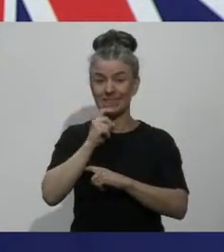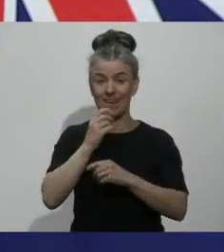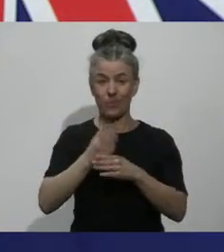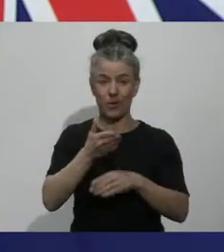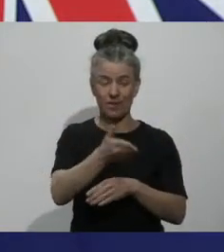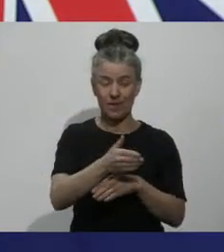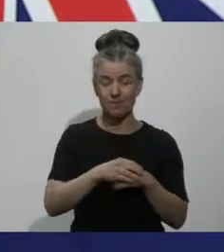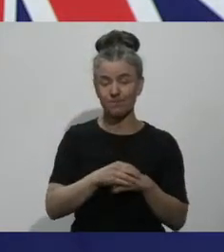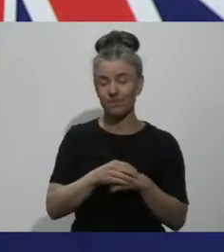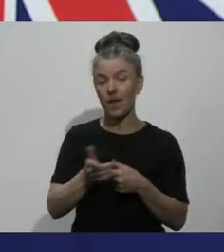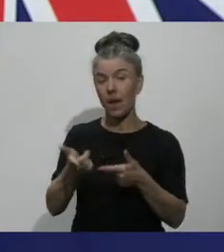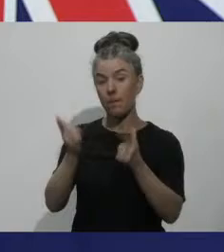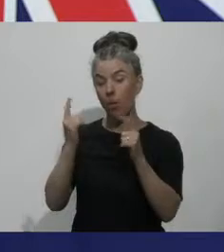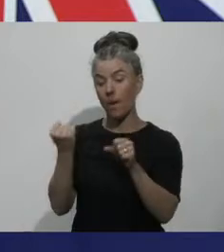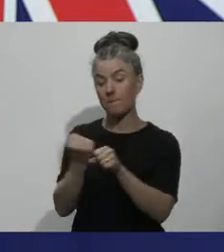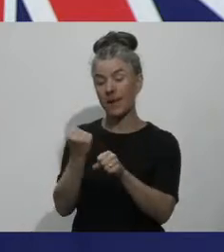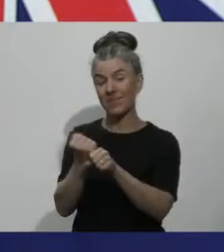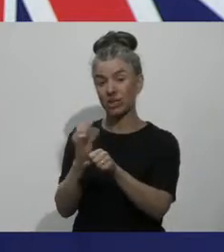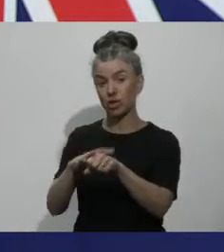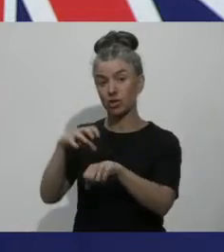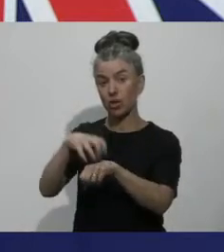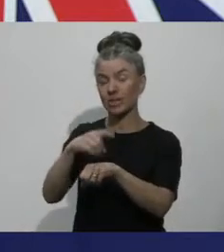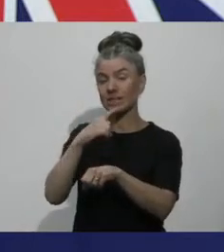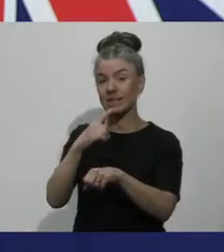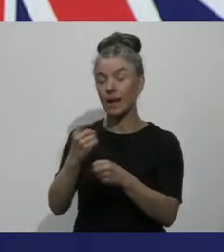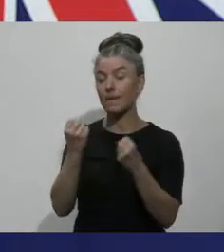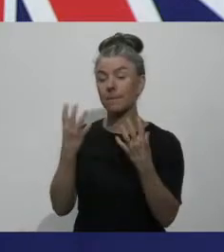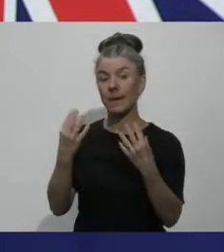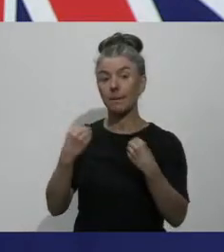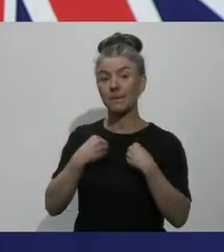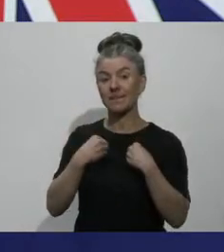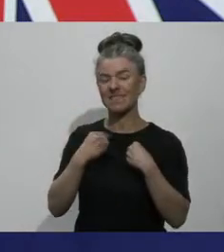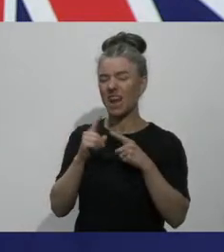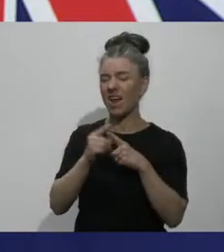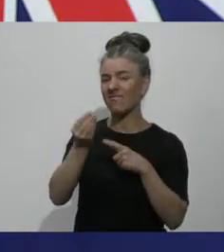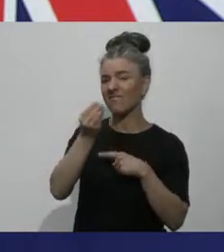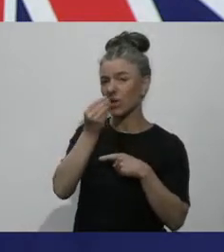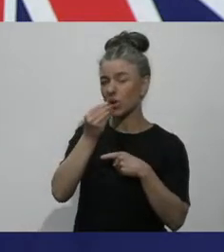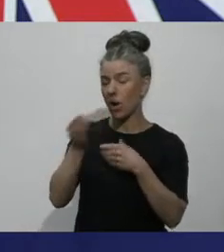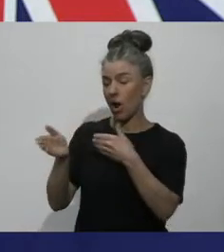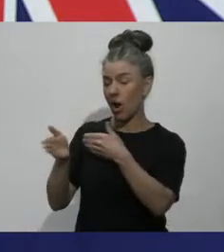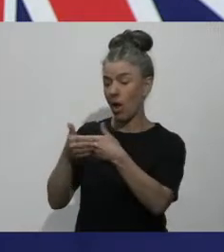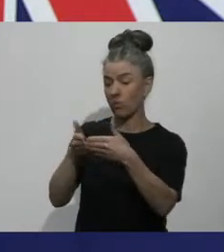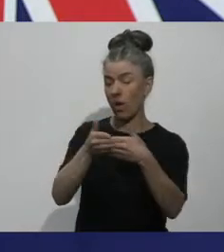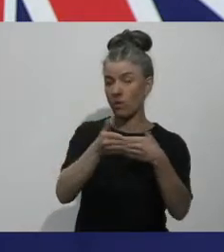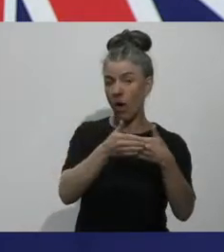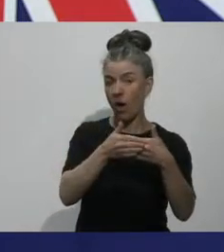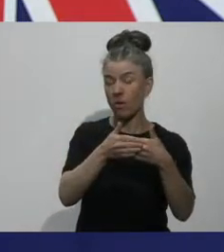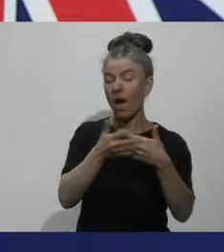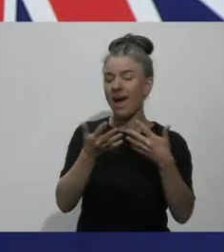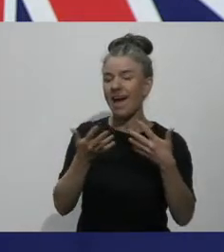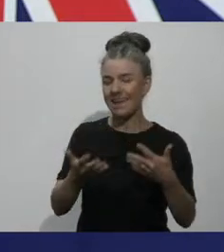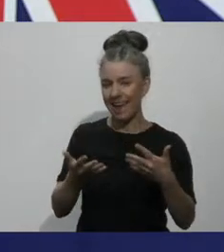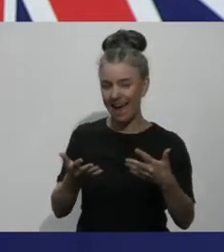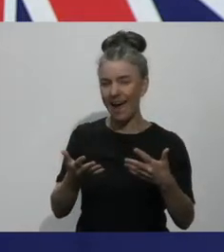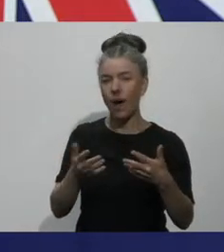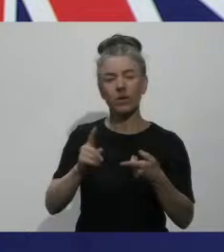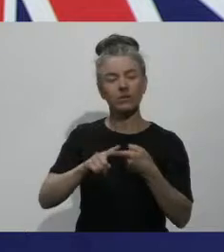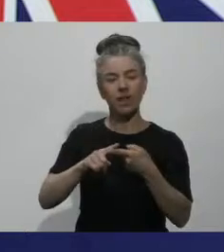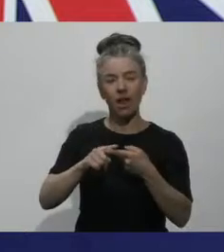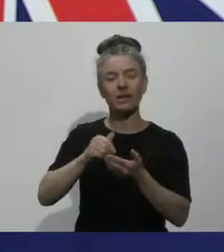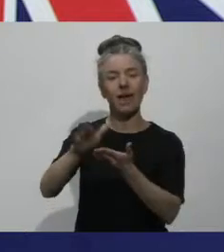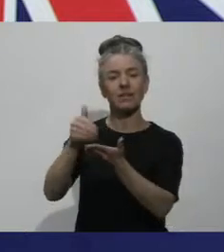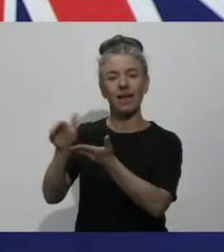food service businesses that closed during level 3 last time are this time adapting and trading on a click and collect or